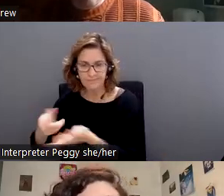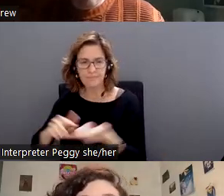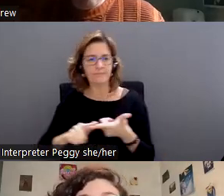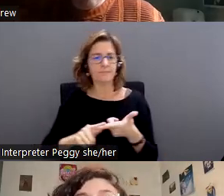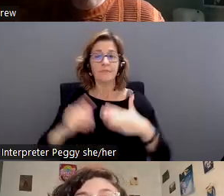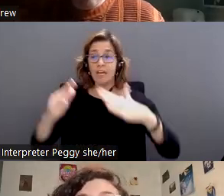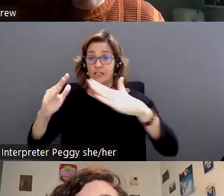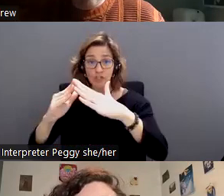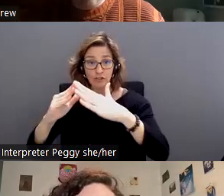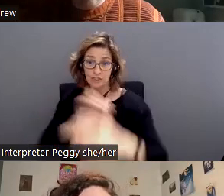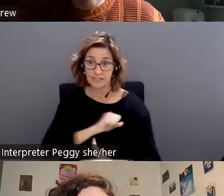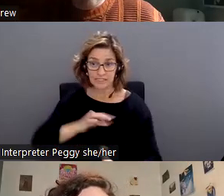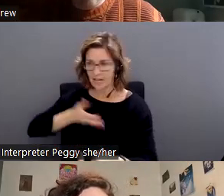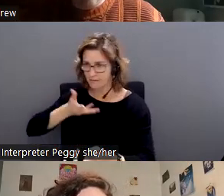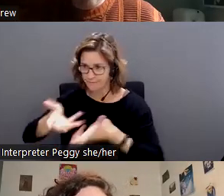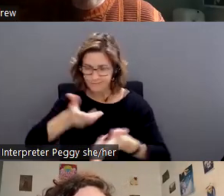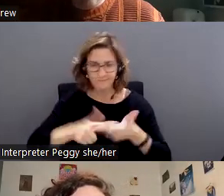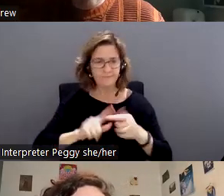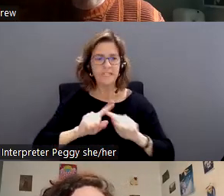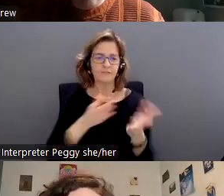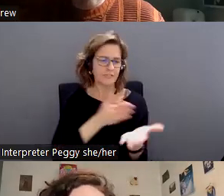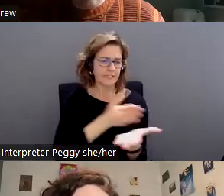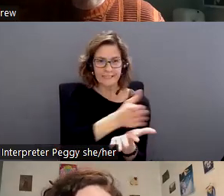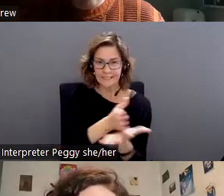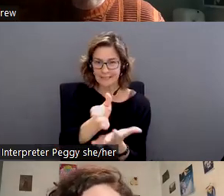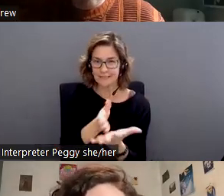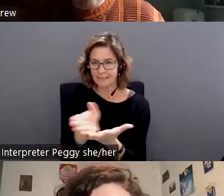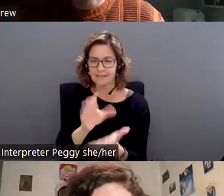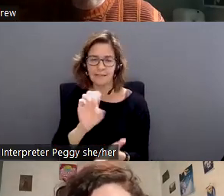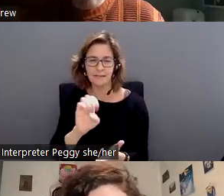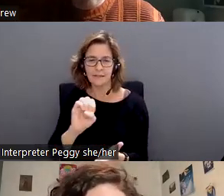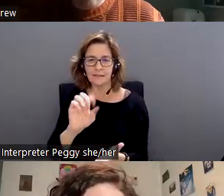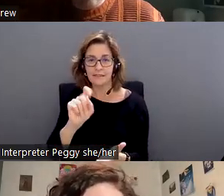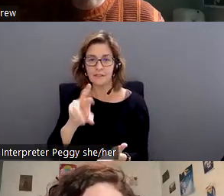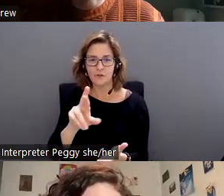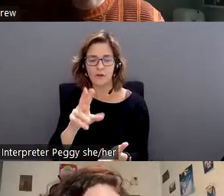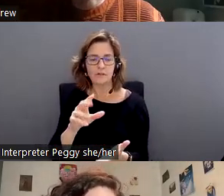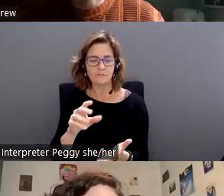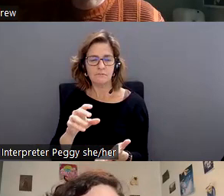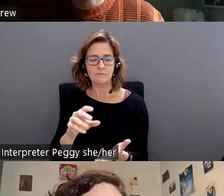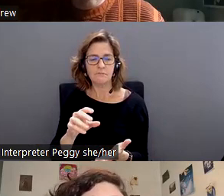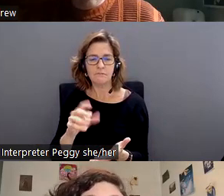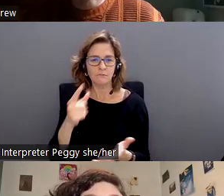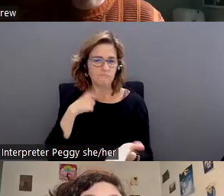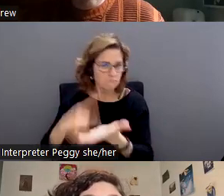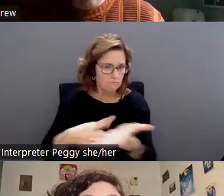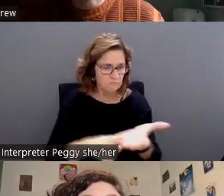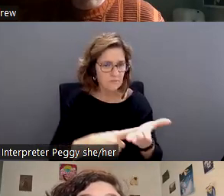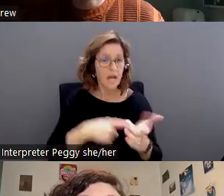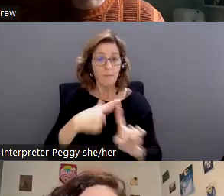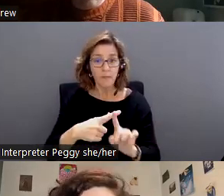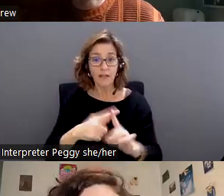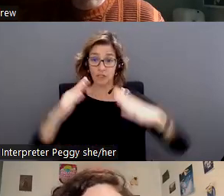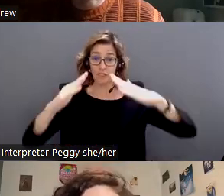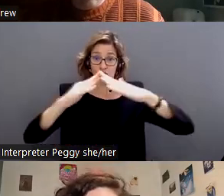sector staff, and, you know, spoke to a wide variety of shelters across the city. 17 shelters were represented.